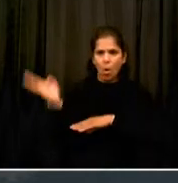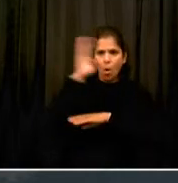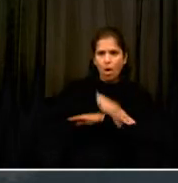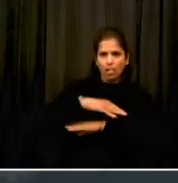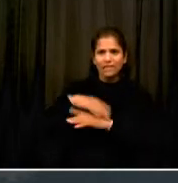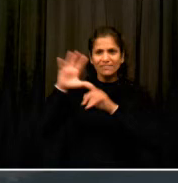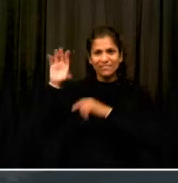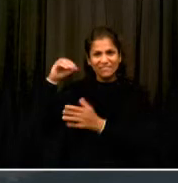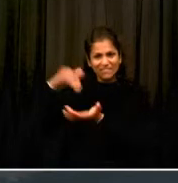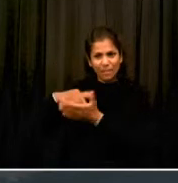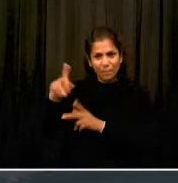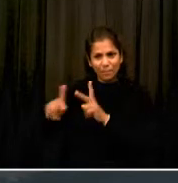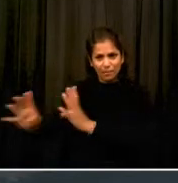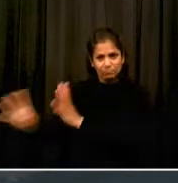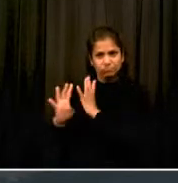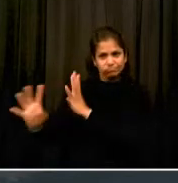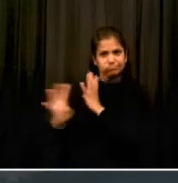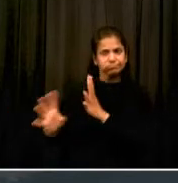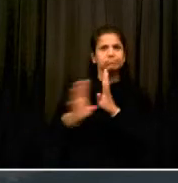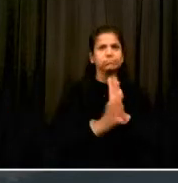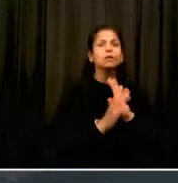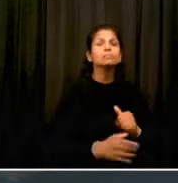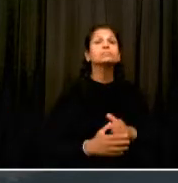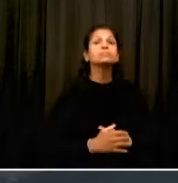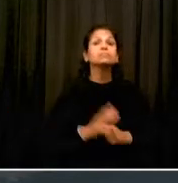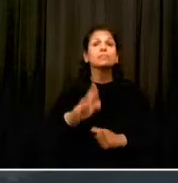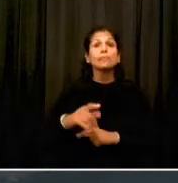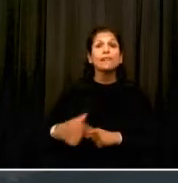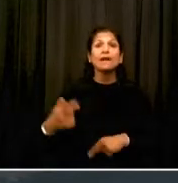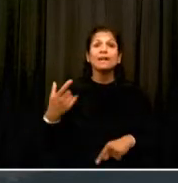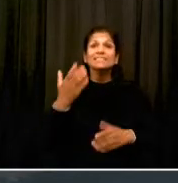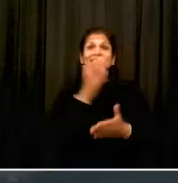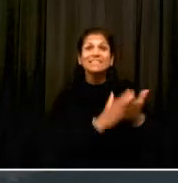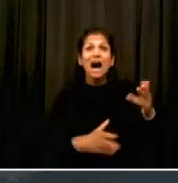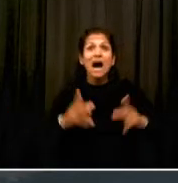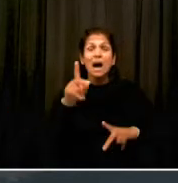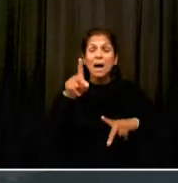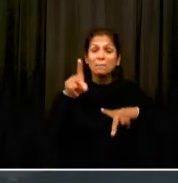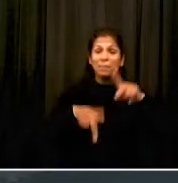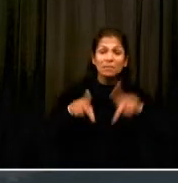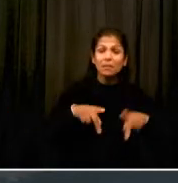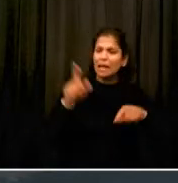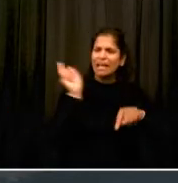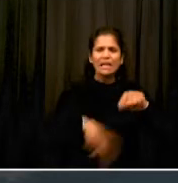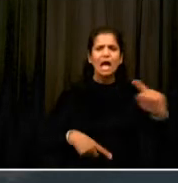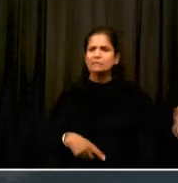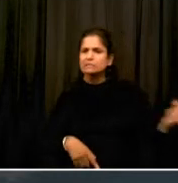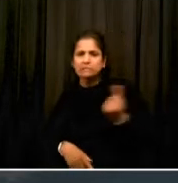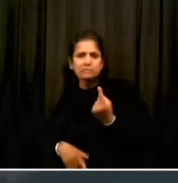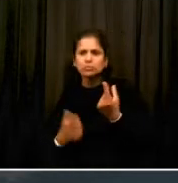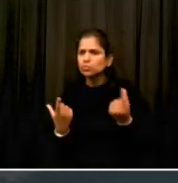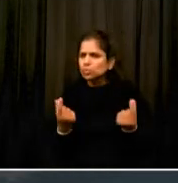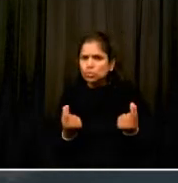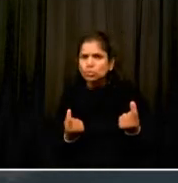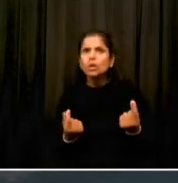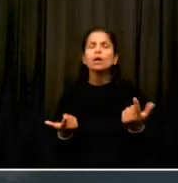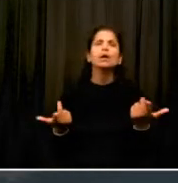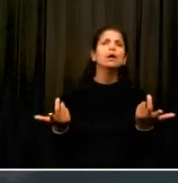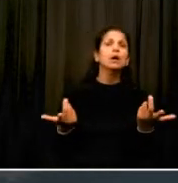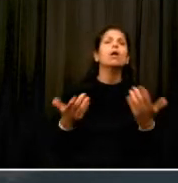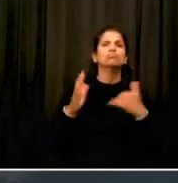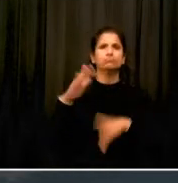people can come out and get tested. So we started this 2 weeks ago in the Tremont, zip code 10457. We set out to